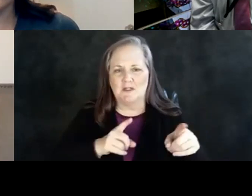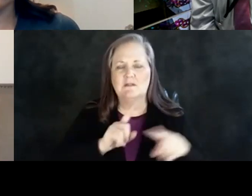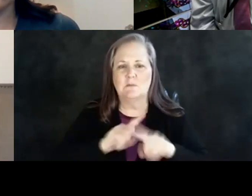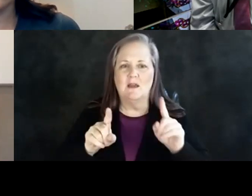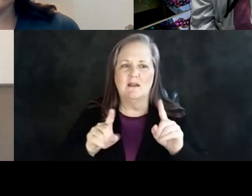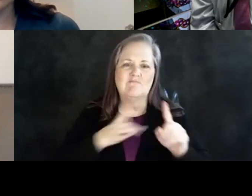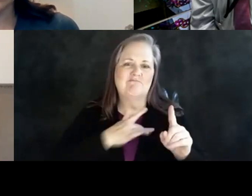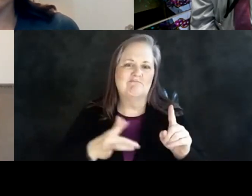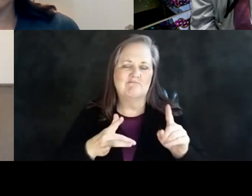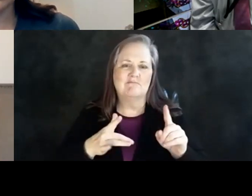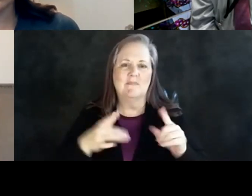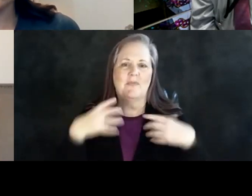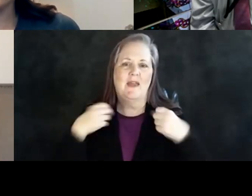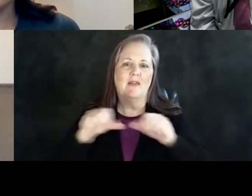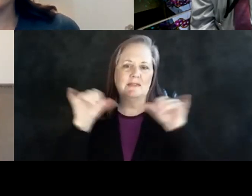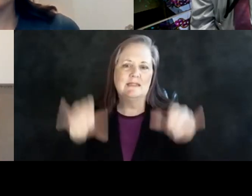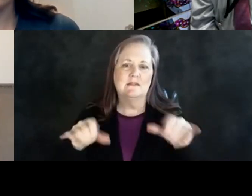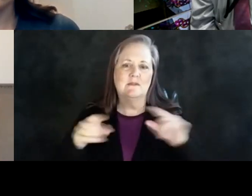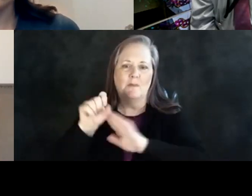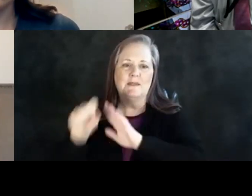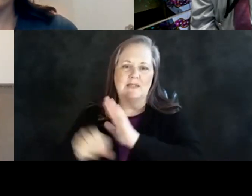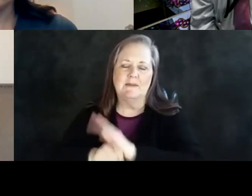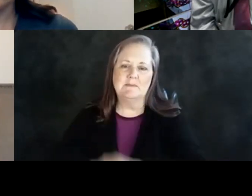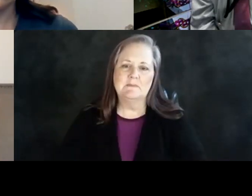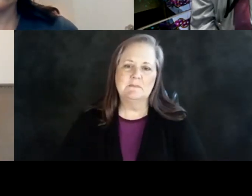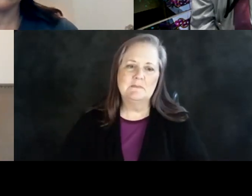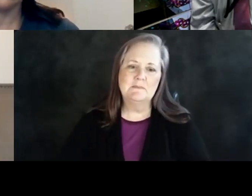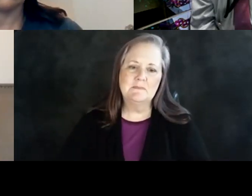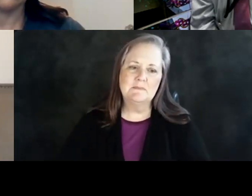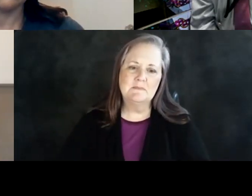usually done through their health system from the state.